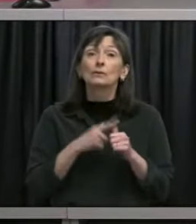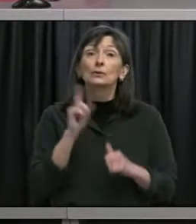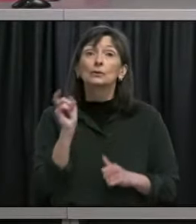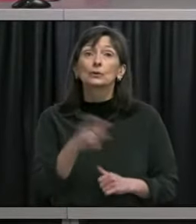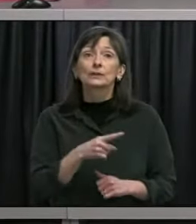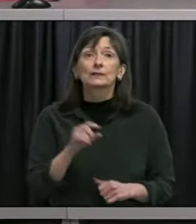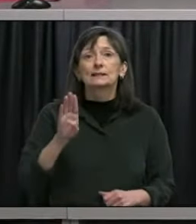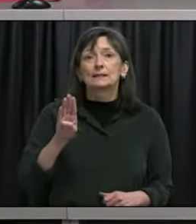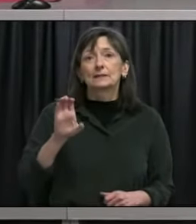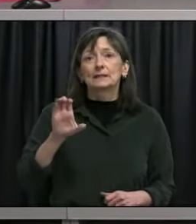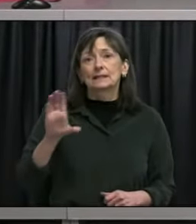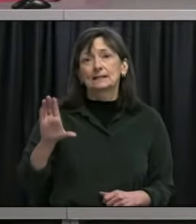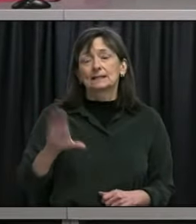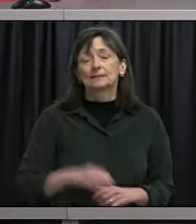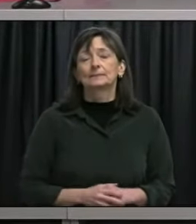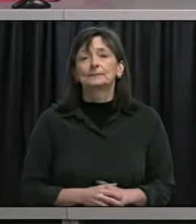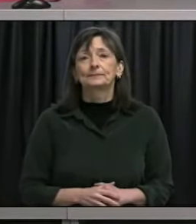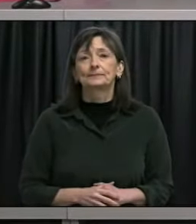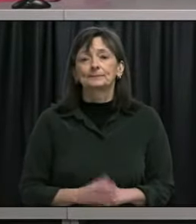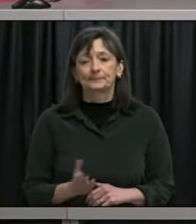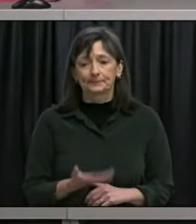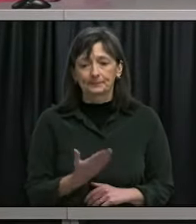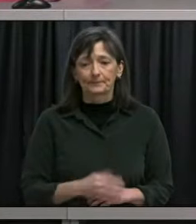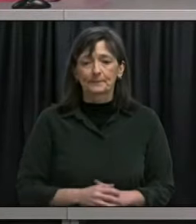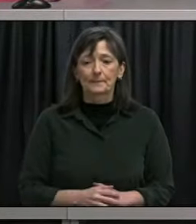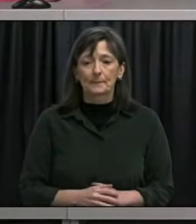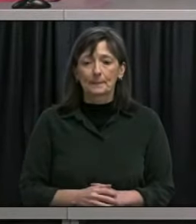are from Peter Cowan with CBC. Please go ahead.